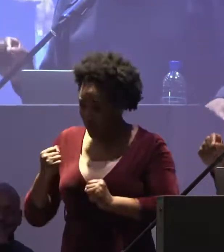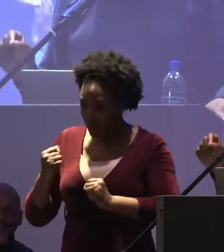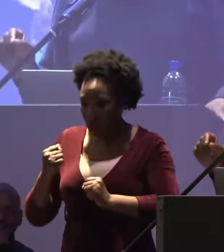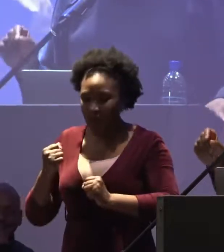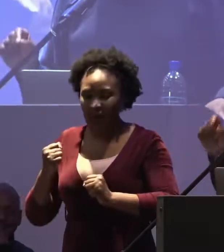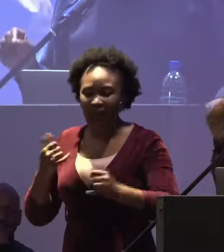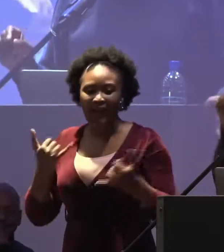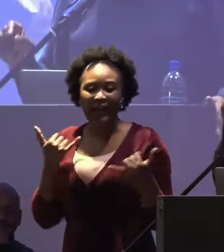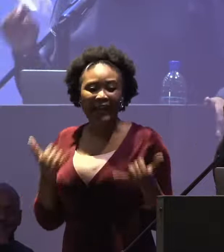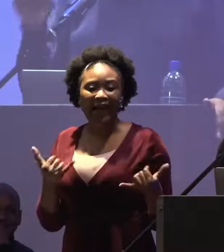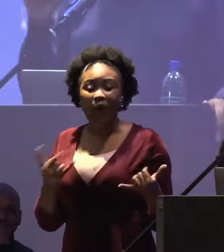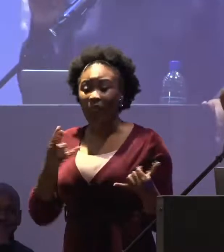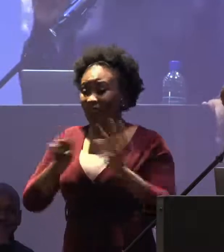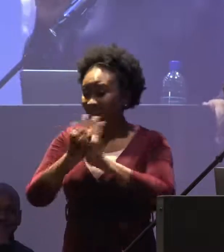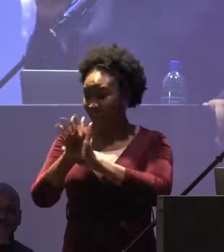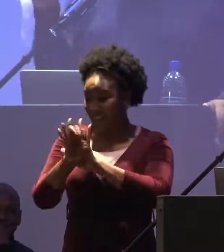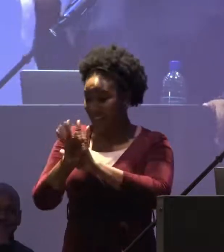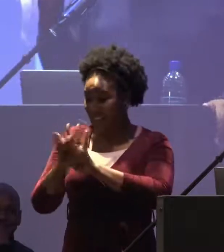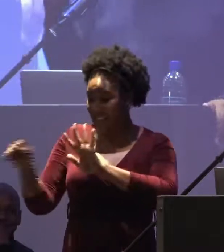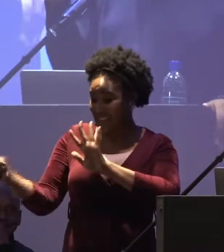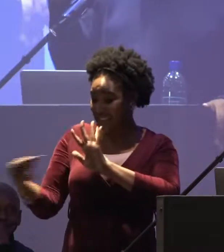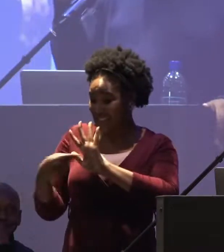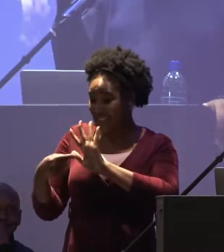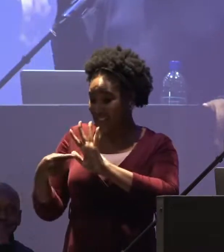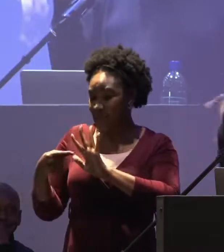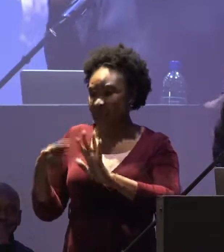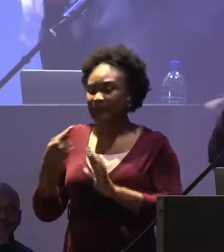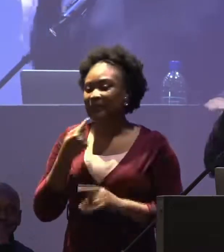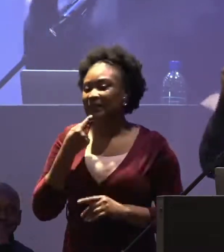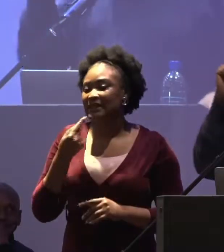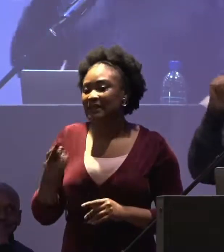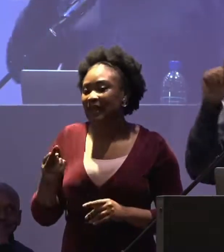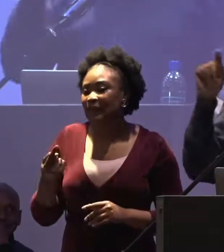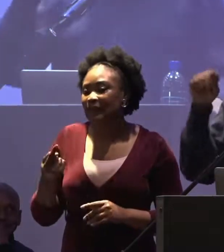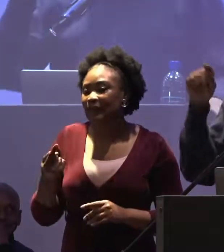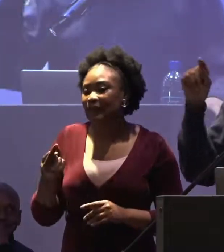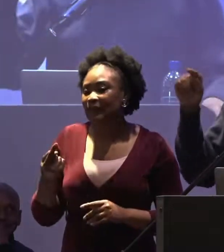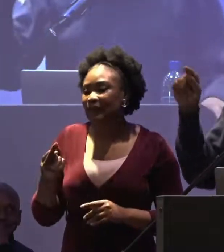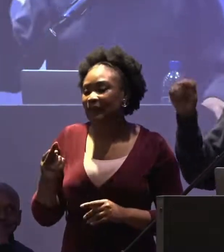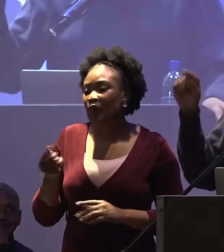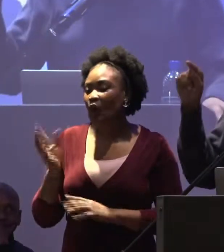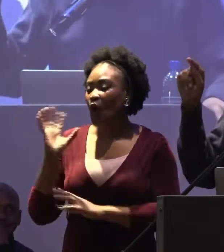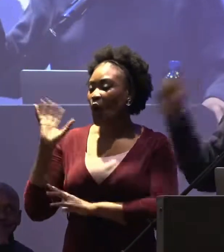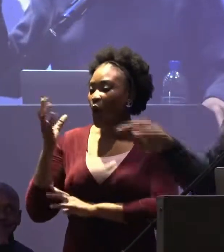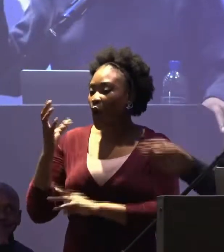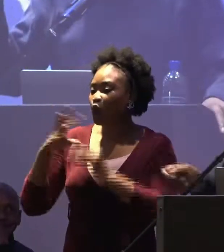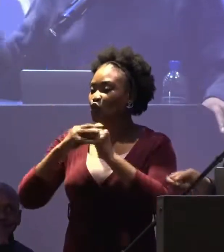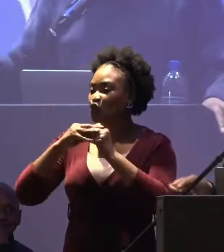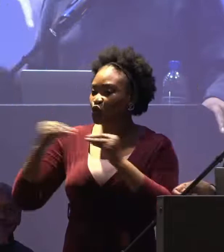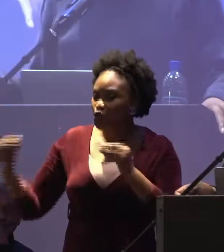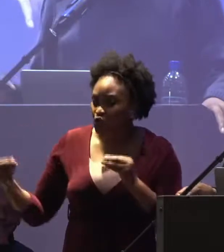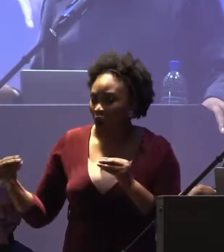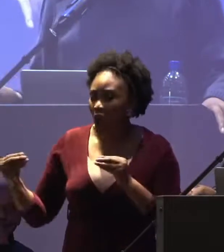Now, the advert would read gold dollar rich American taste.